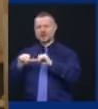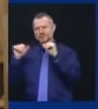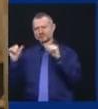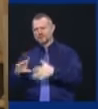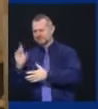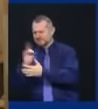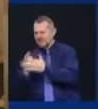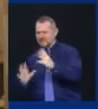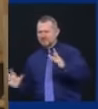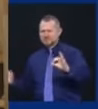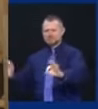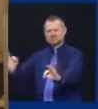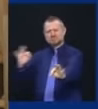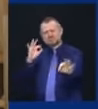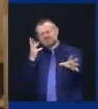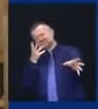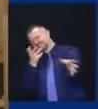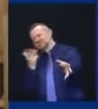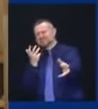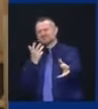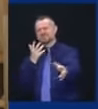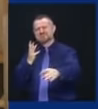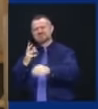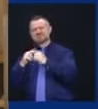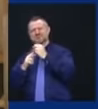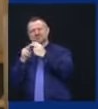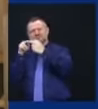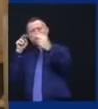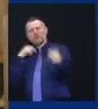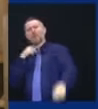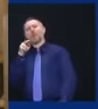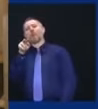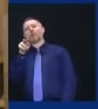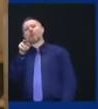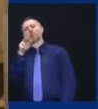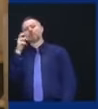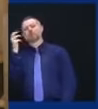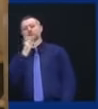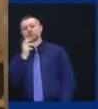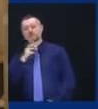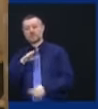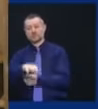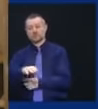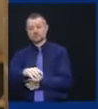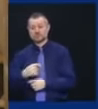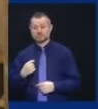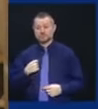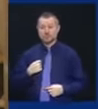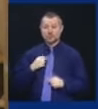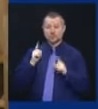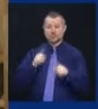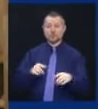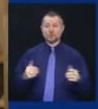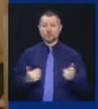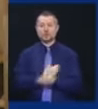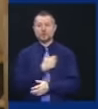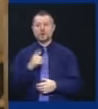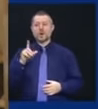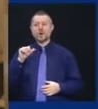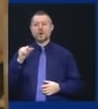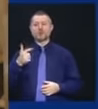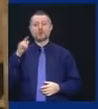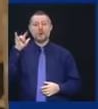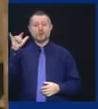all over the state, all over the nation. People are admiring it. And this afternoon, I'm going to the new LaGuardia Airport to get a plane. And